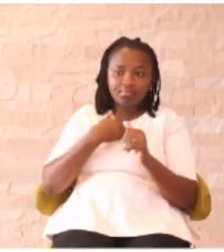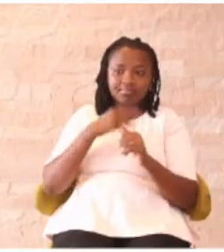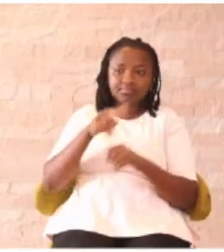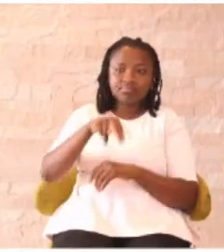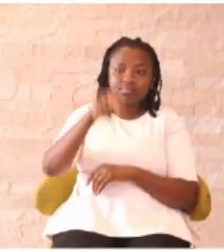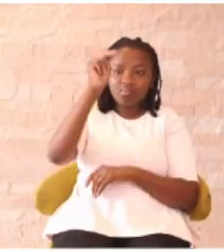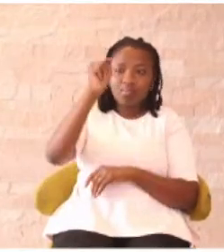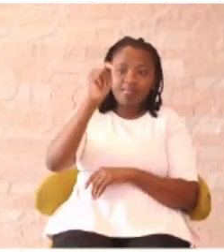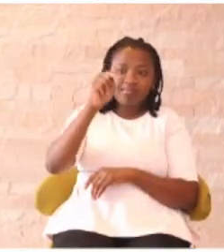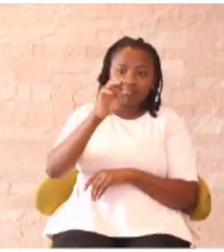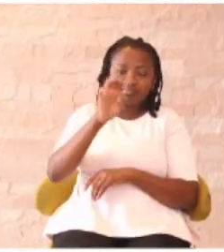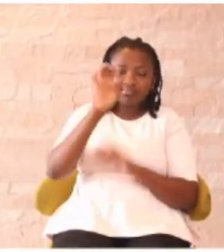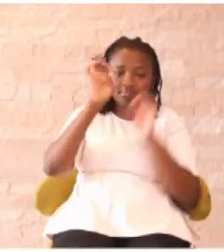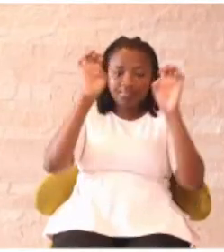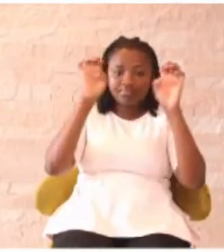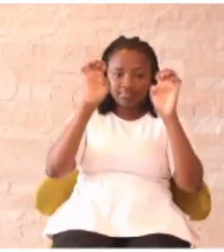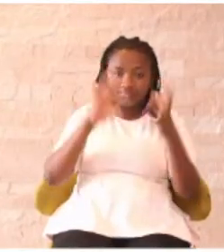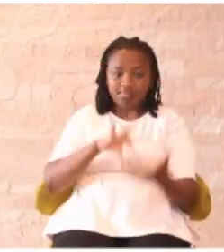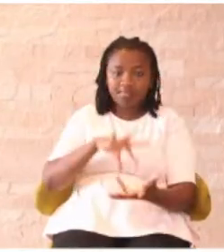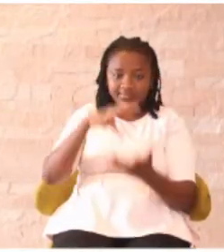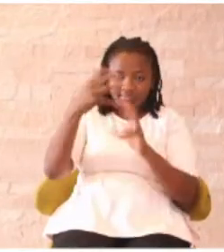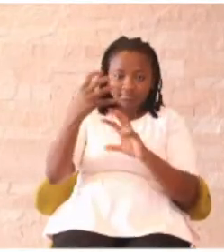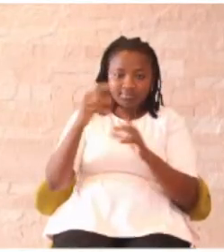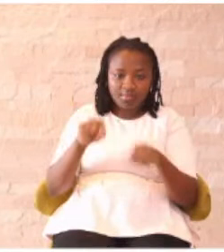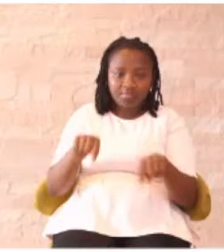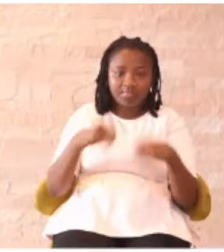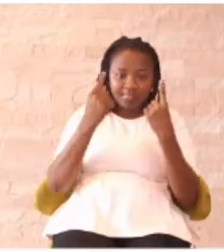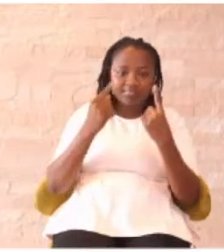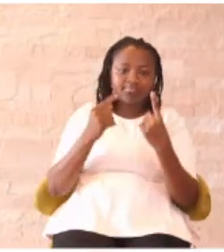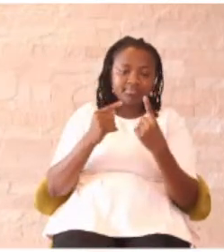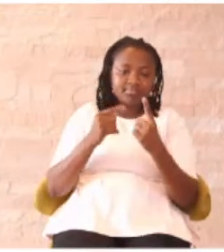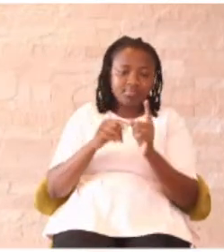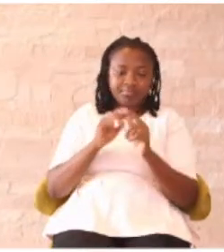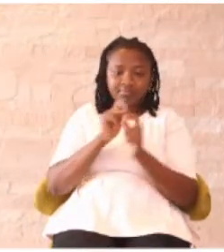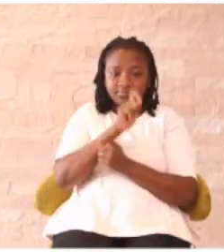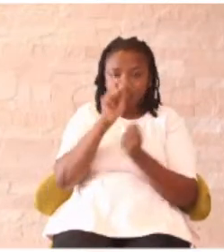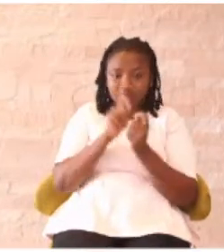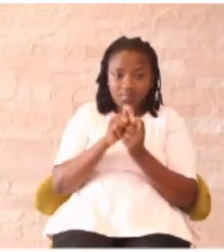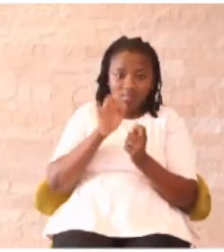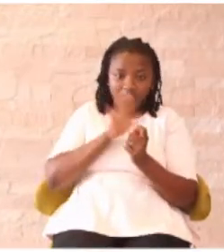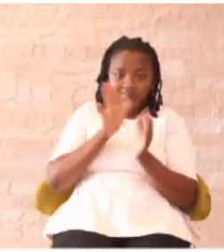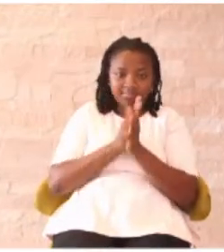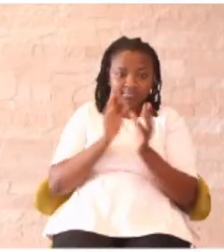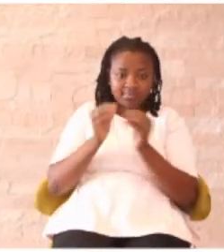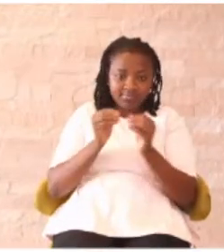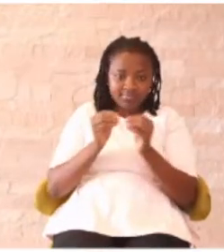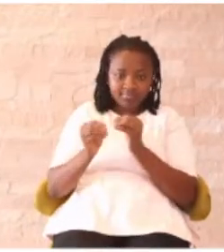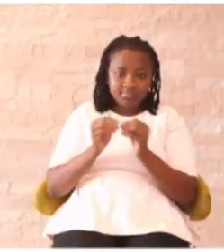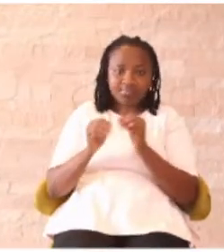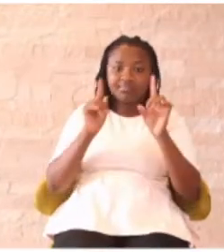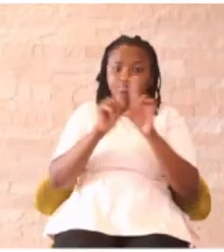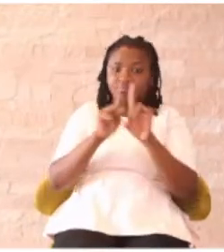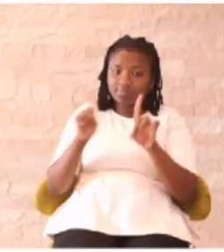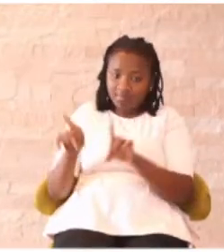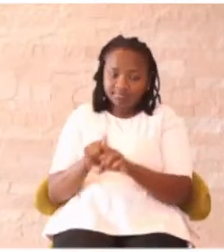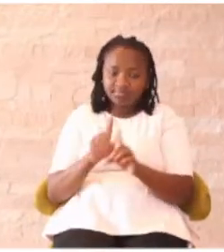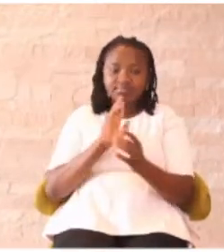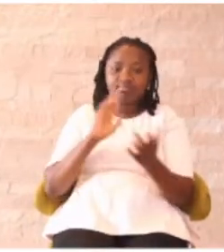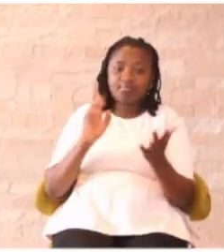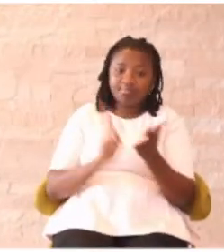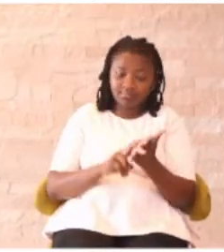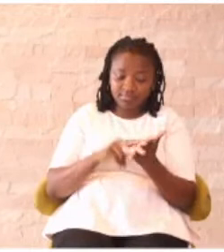conflict on people with disability and especially women with disability. The same report